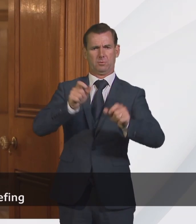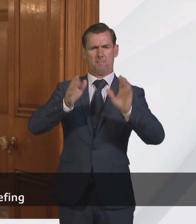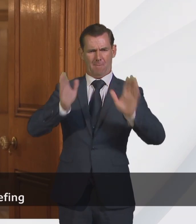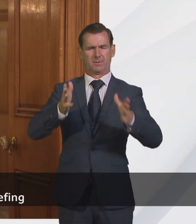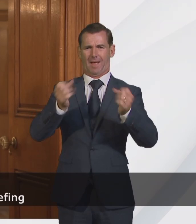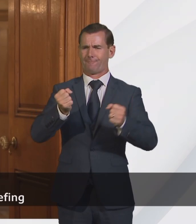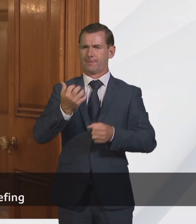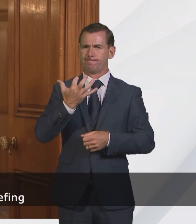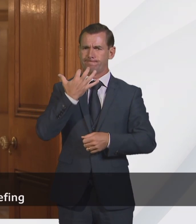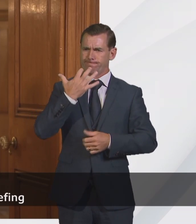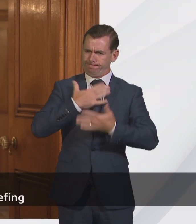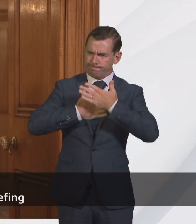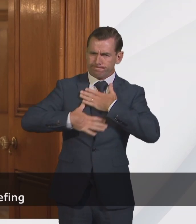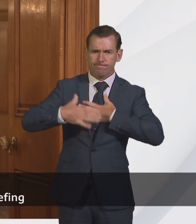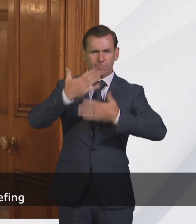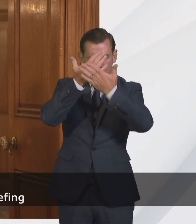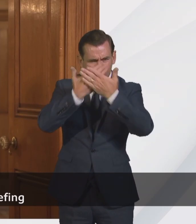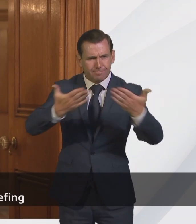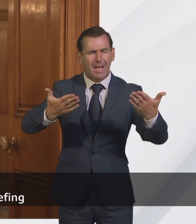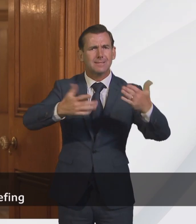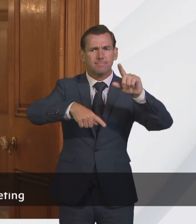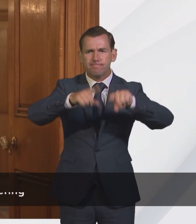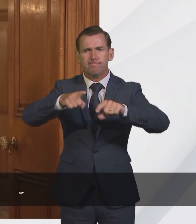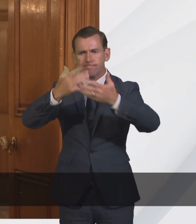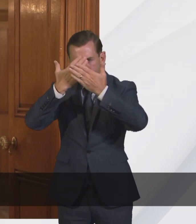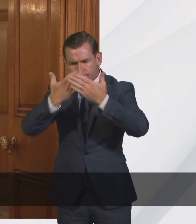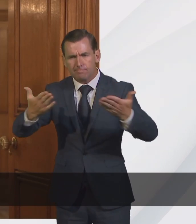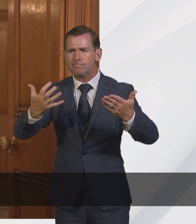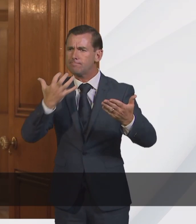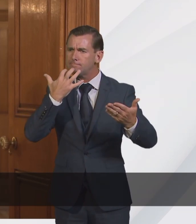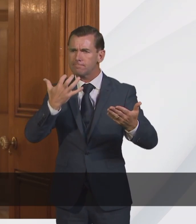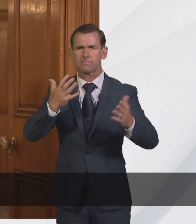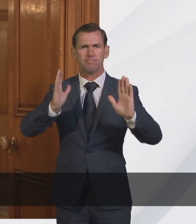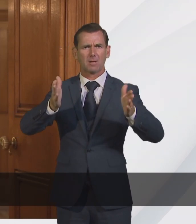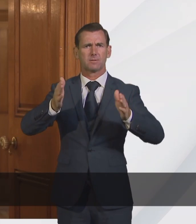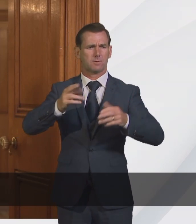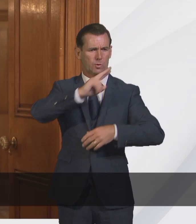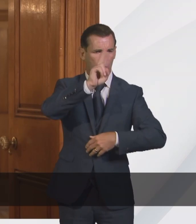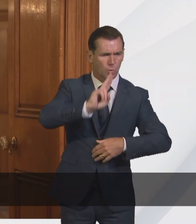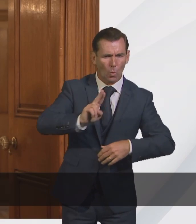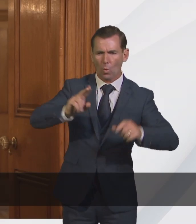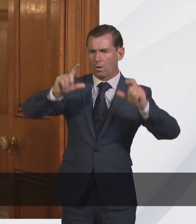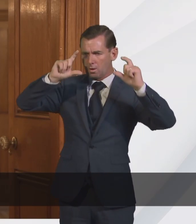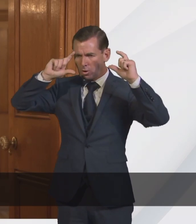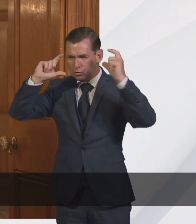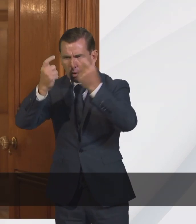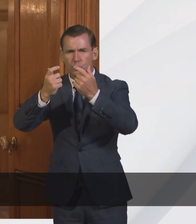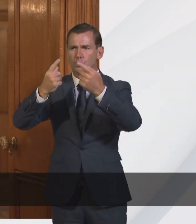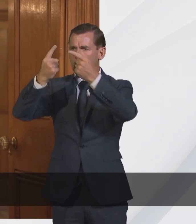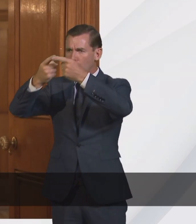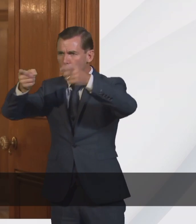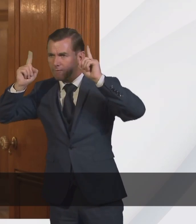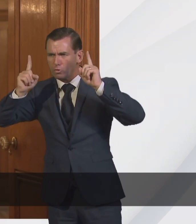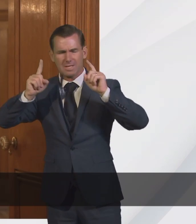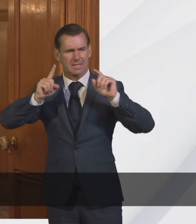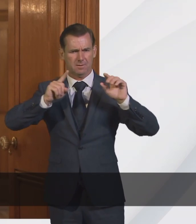lives. The evidence seems to point to the fact that if a child has 12 weeks of this personal tutoring